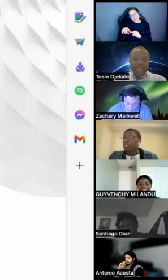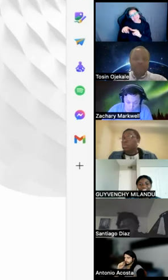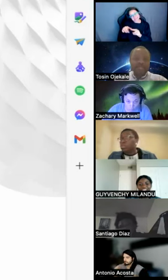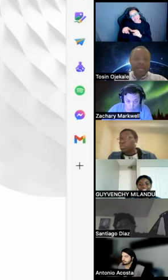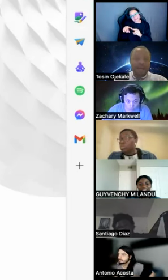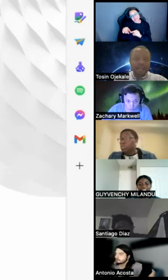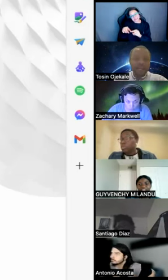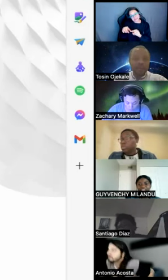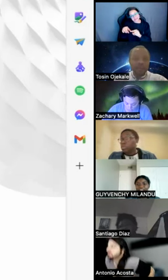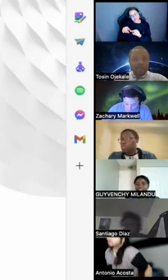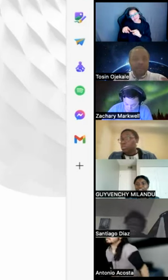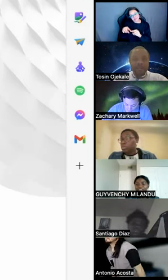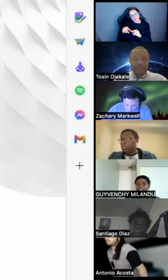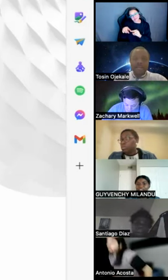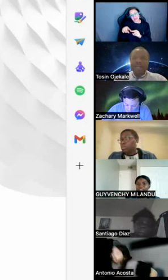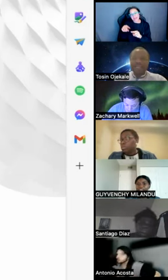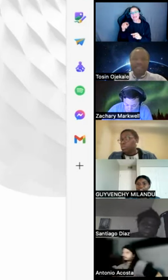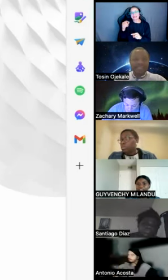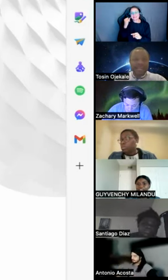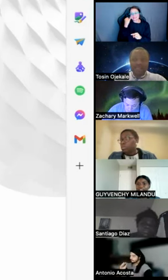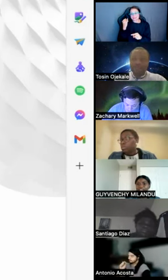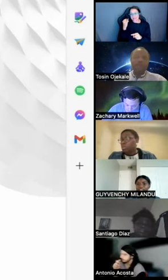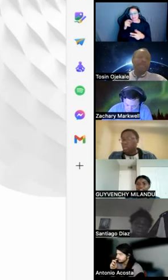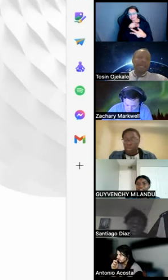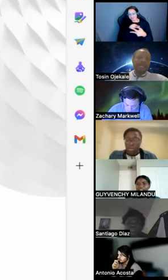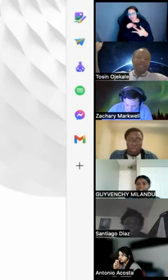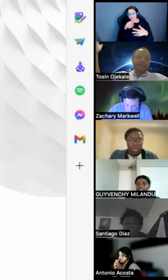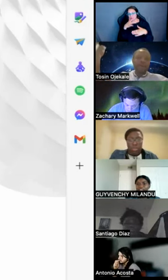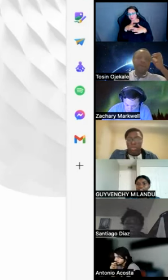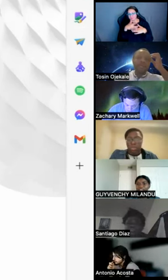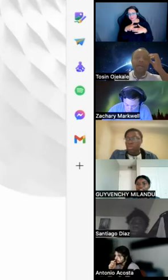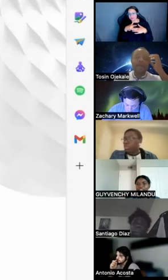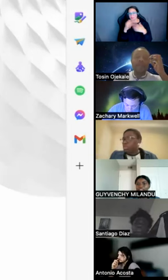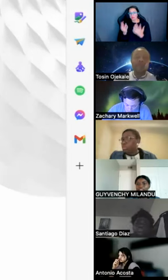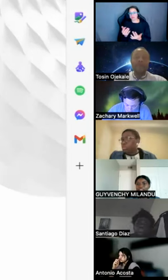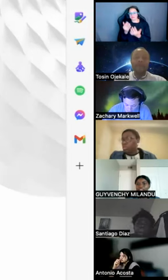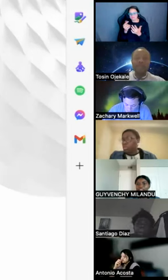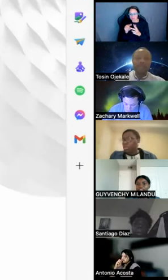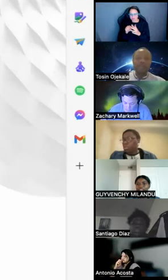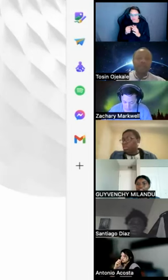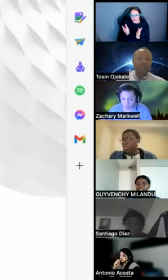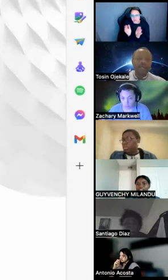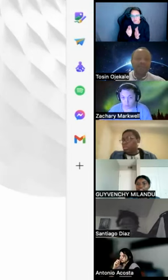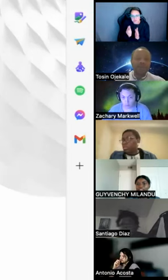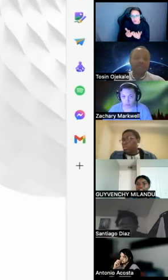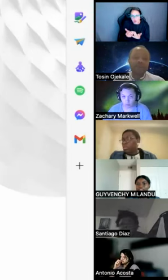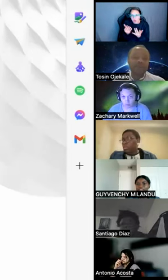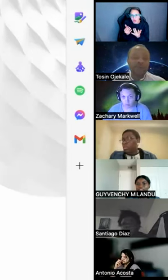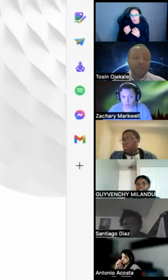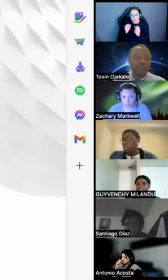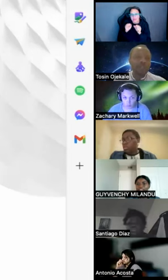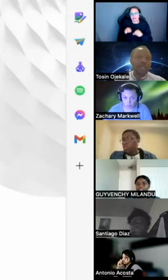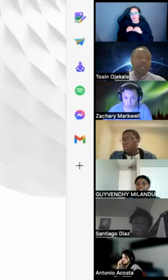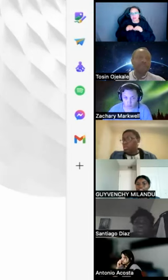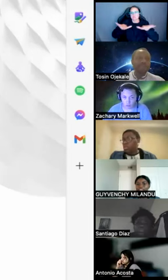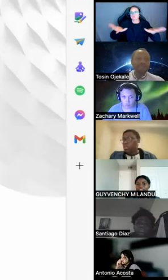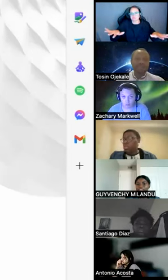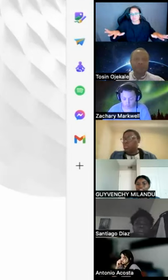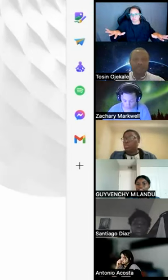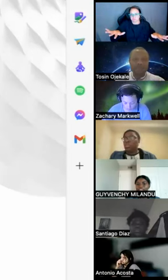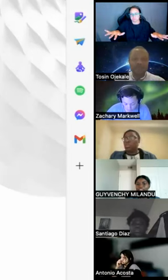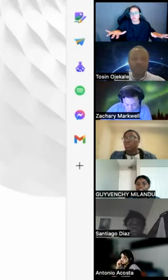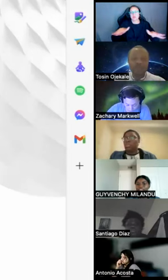other elements are available, the fire can then start small again and then grow bigger, okay? So that's why you must always make sure that as